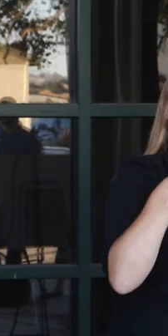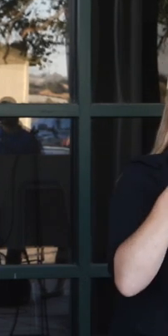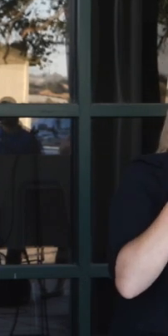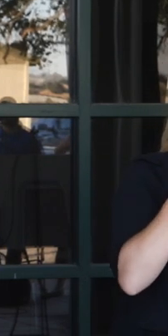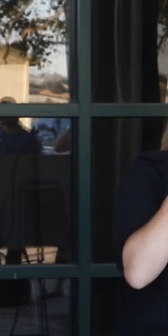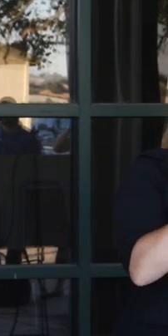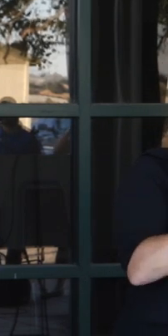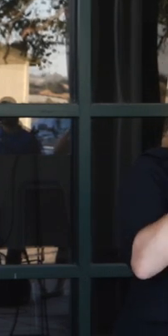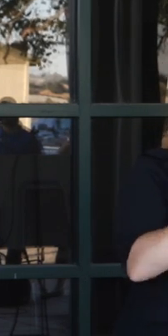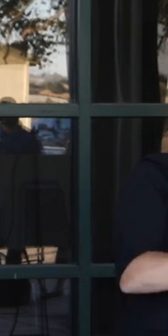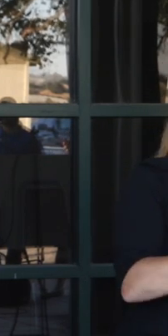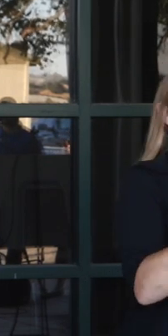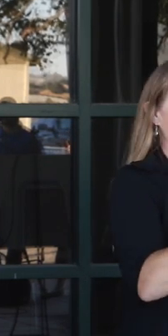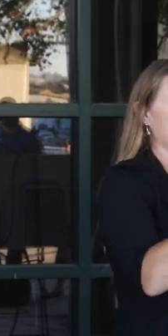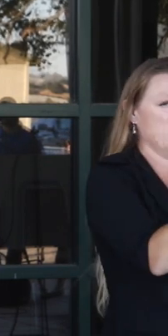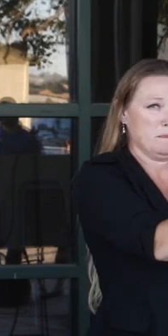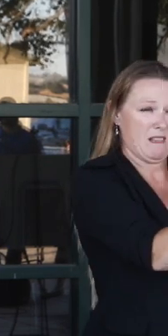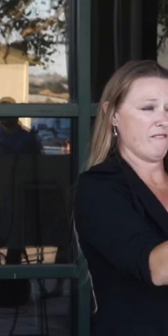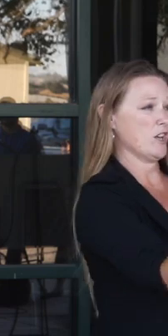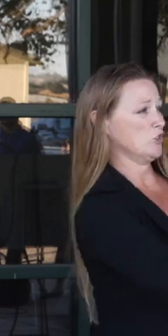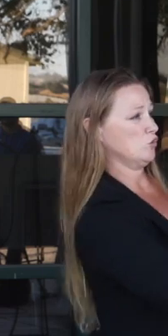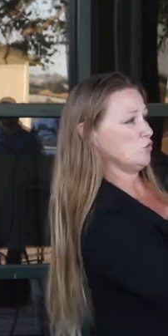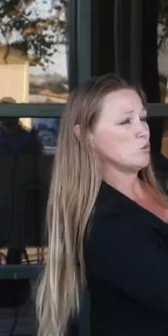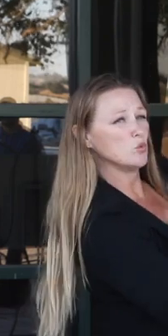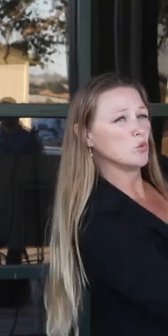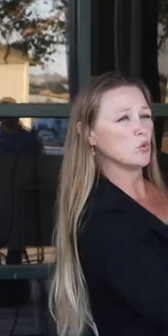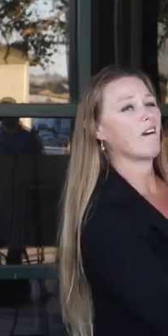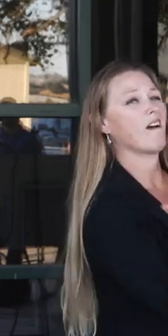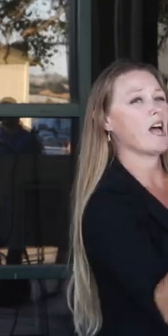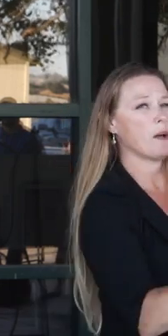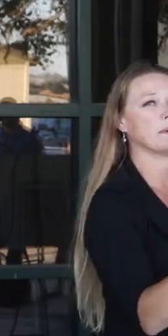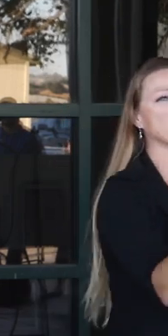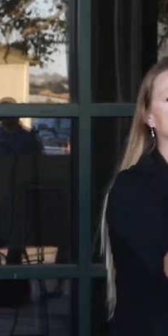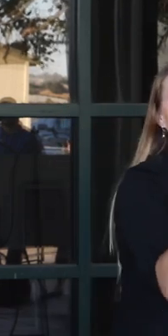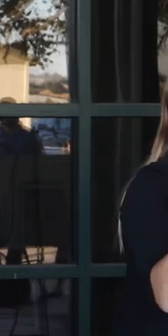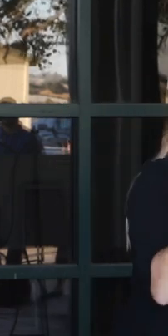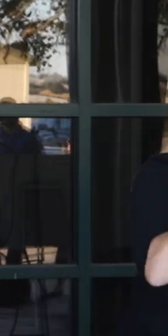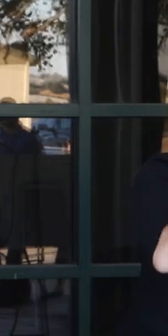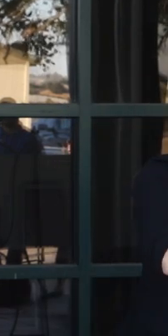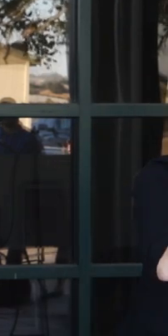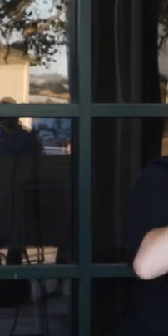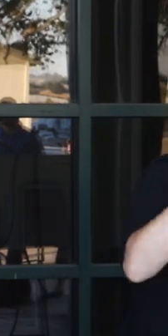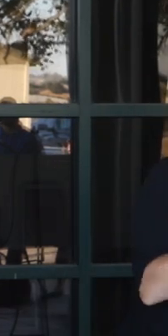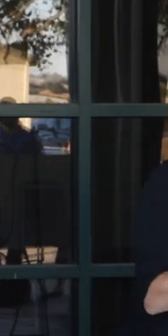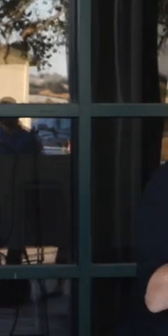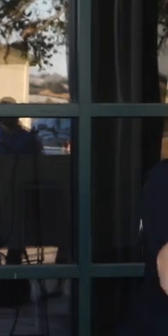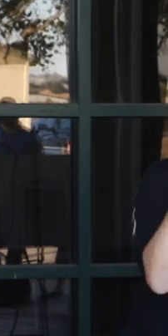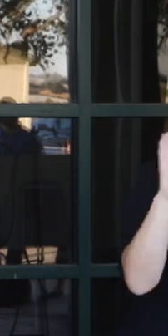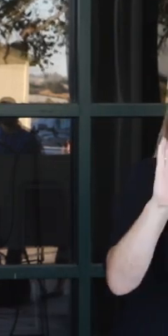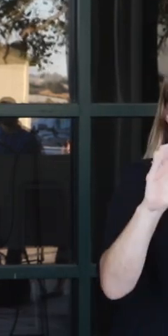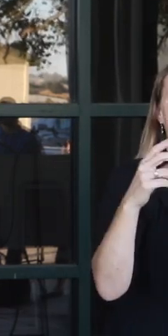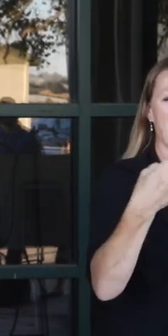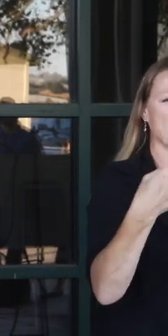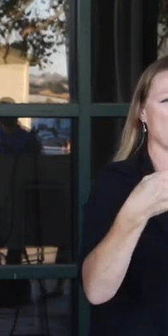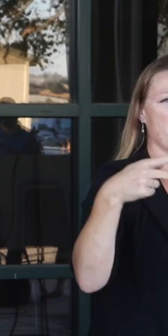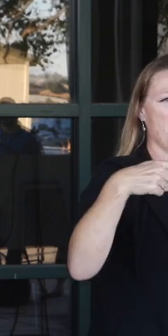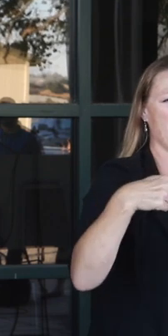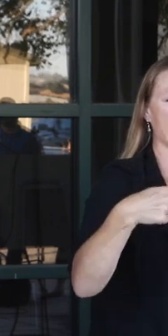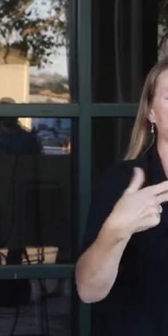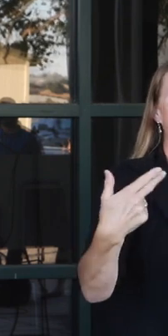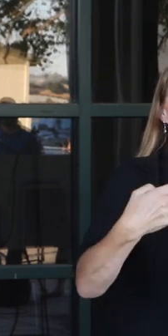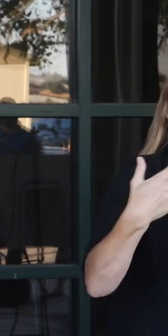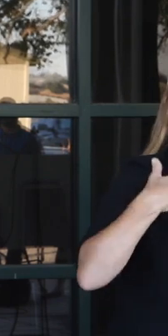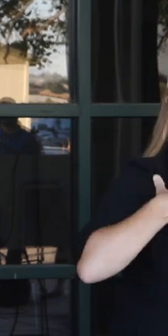two more officers were injured. One, a California Highway Patrol officer, was shot in the bulletproof vest.